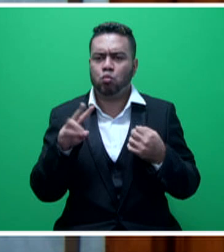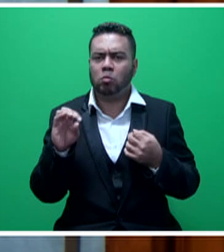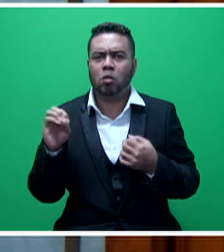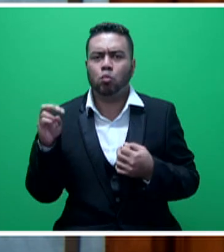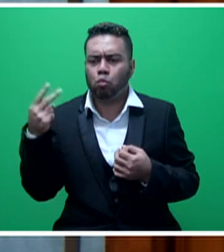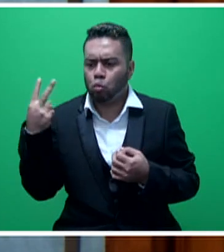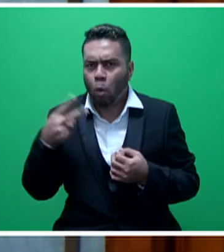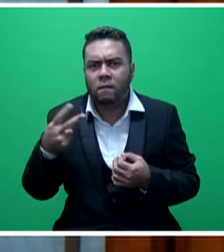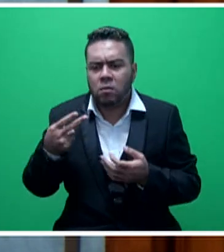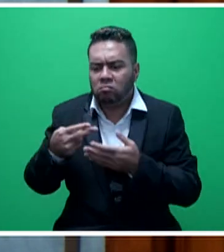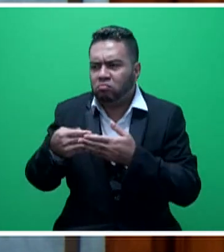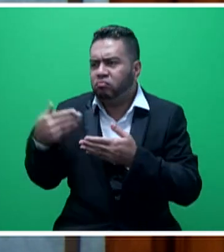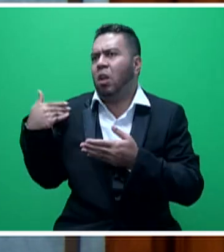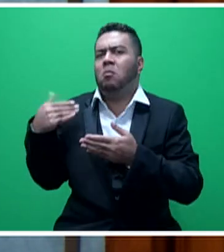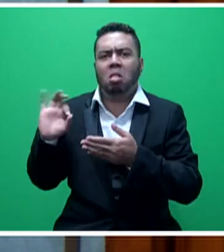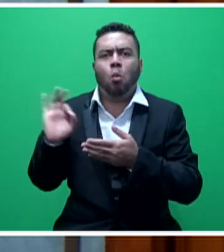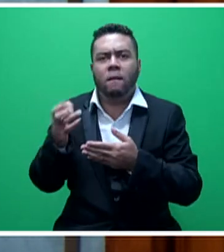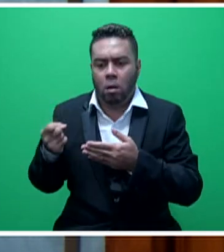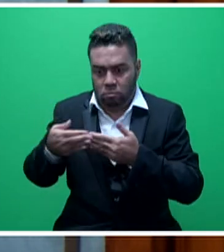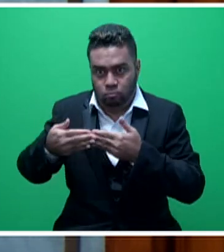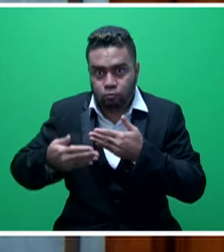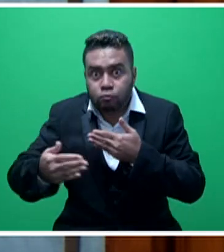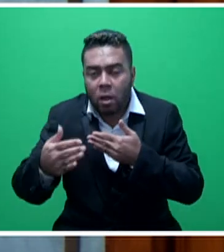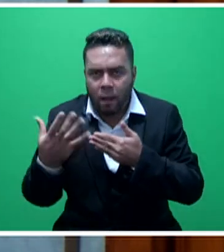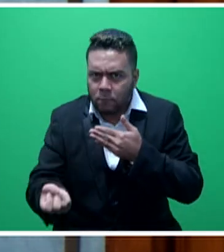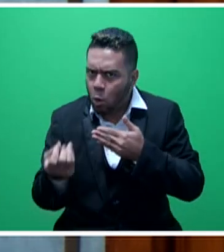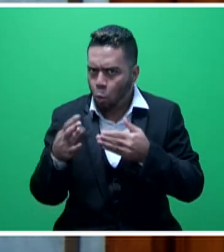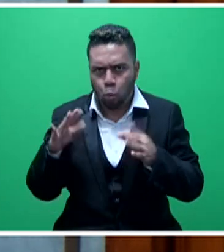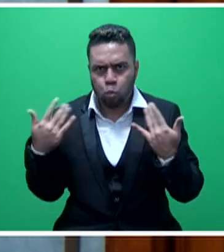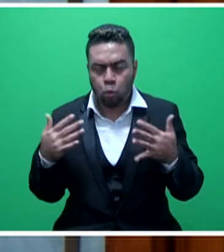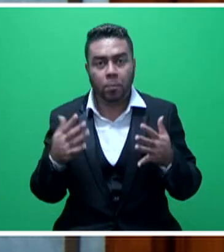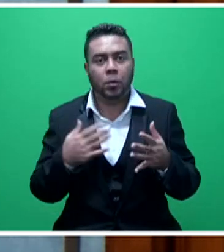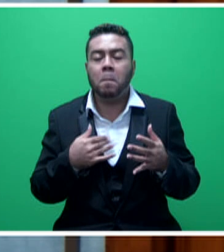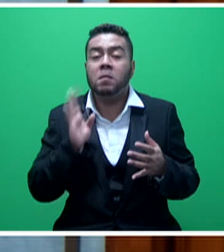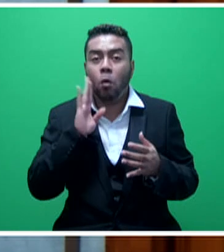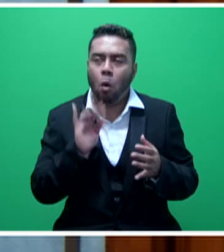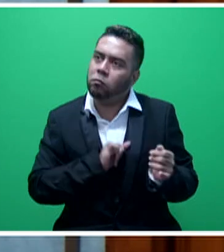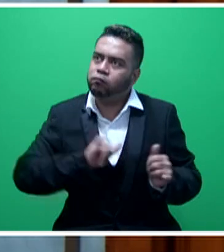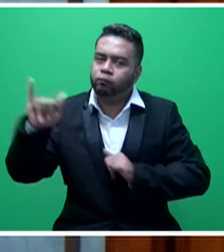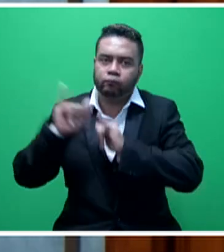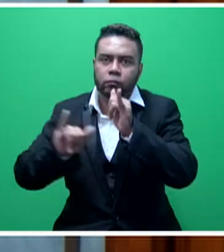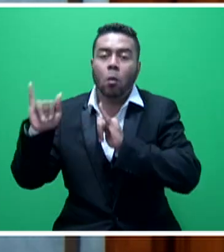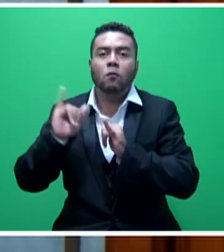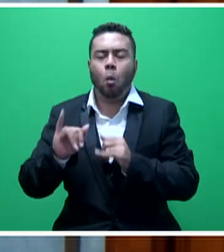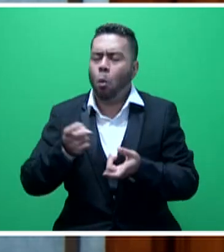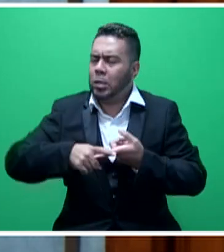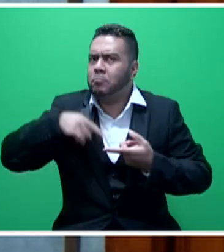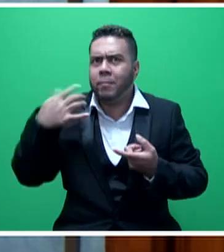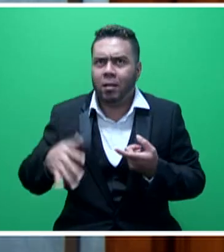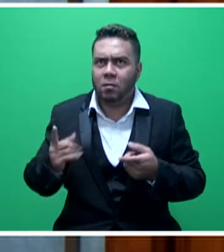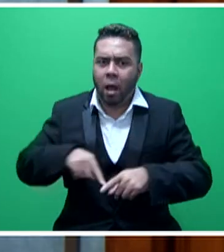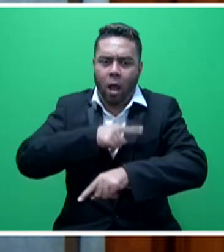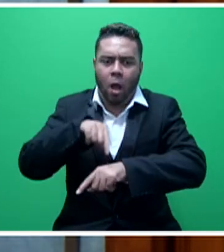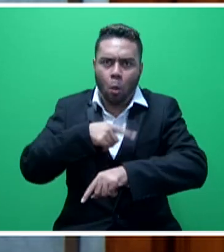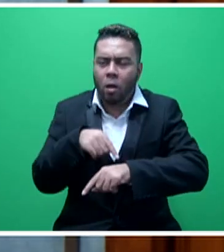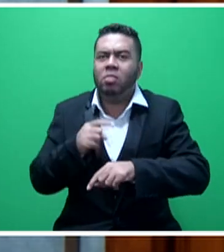and the ministry used to send Fijians to overseas hospitals for expert treatment. These treatments would take hours and